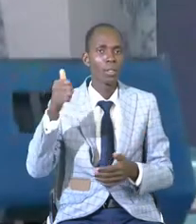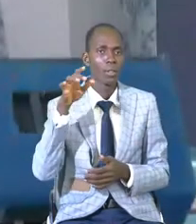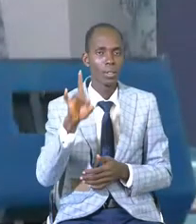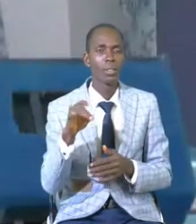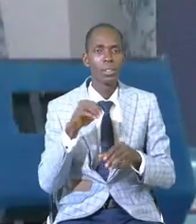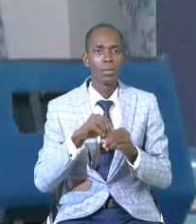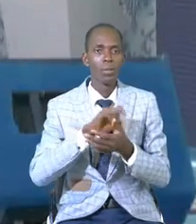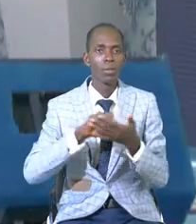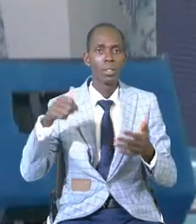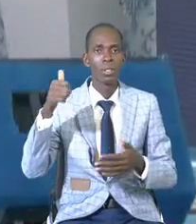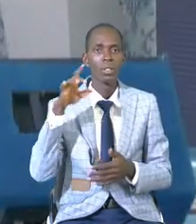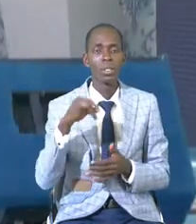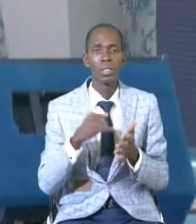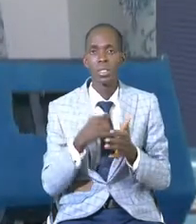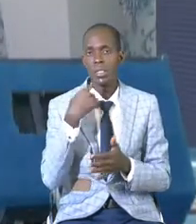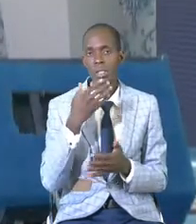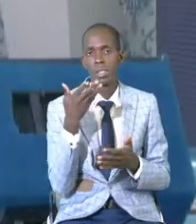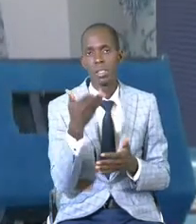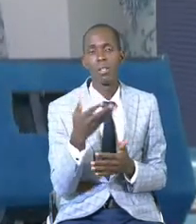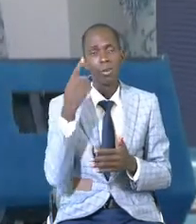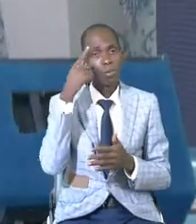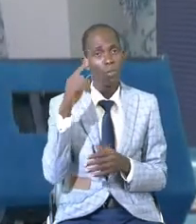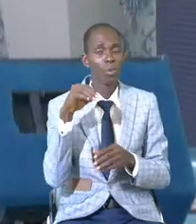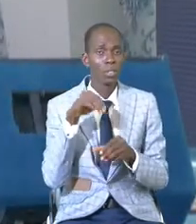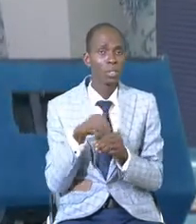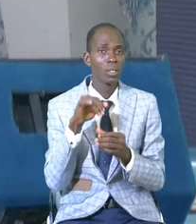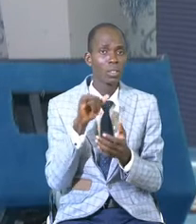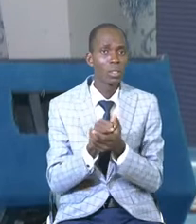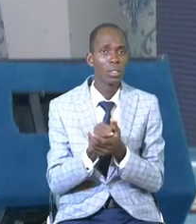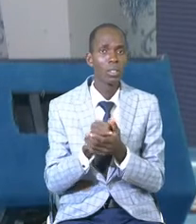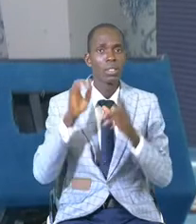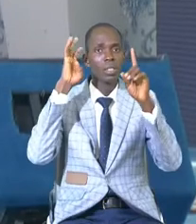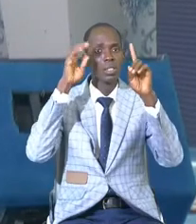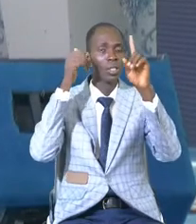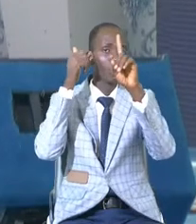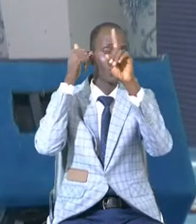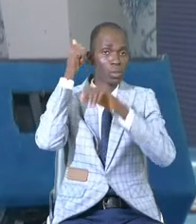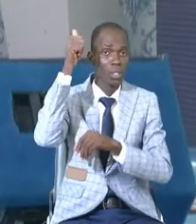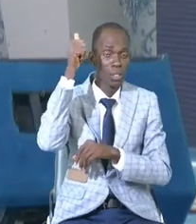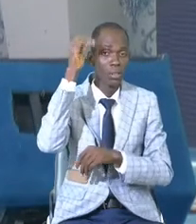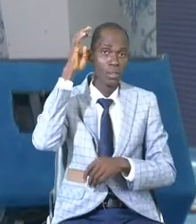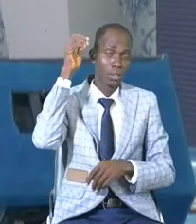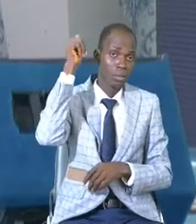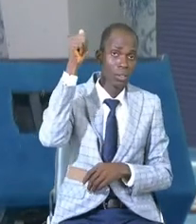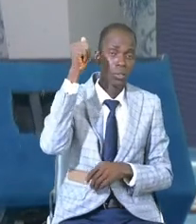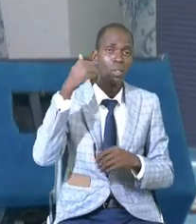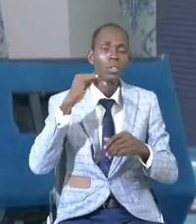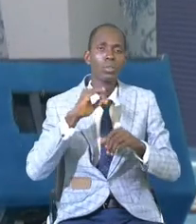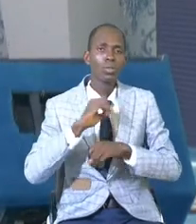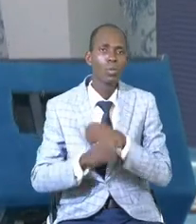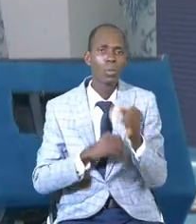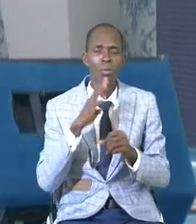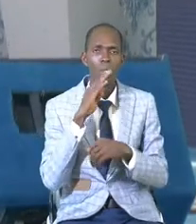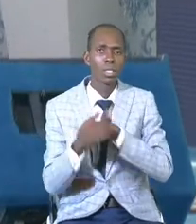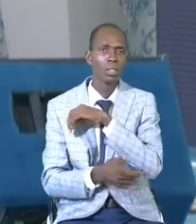us, for in that he himself has suffered being tempted, he is